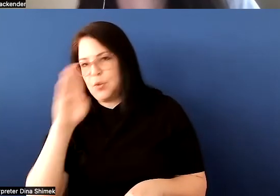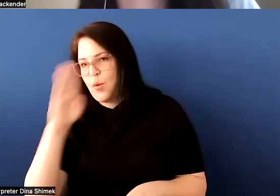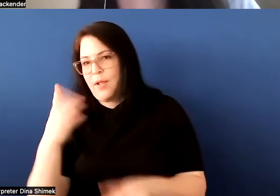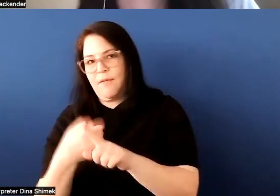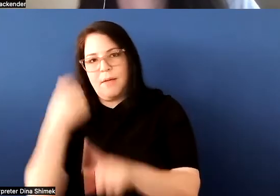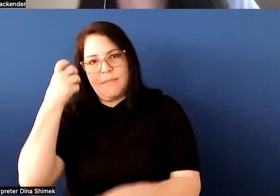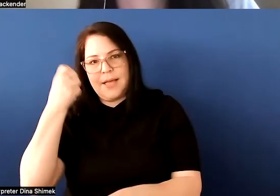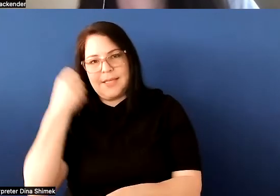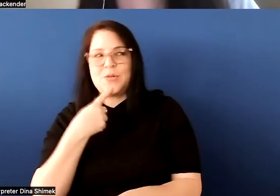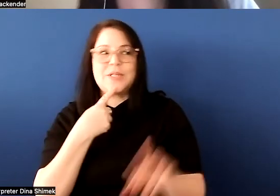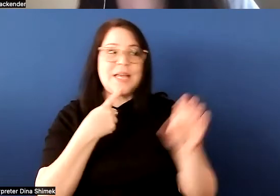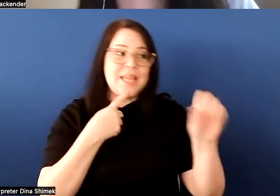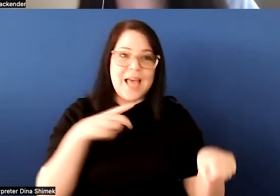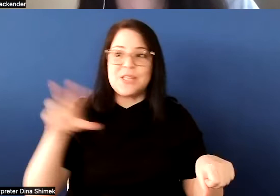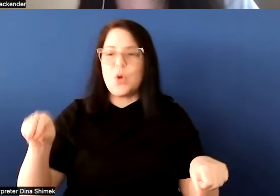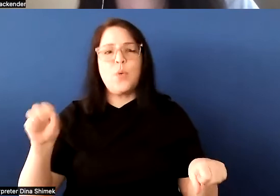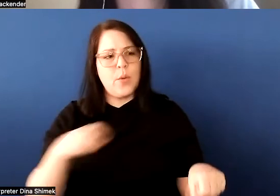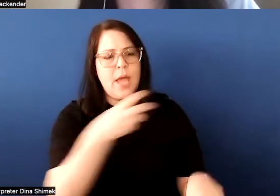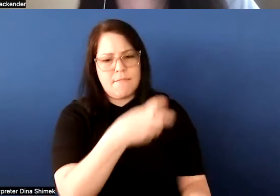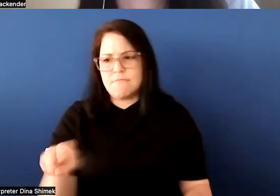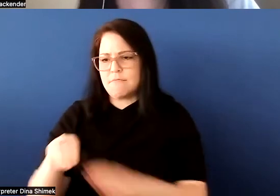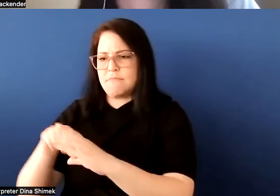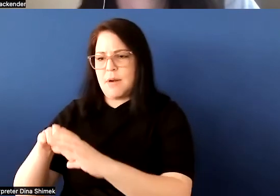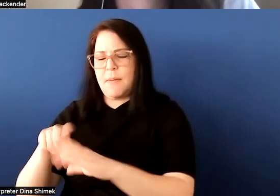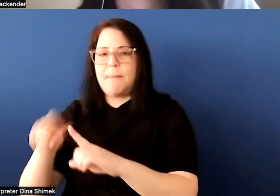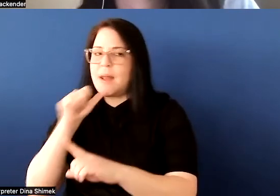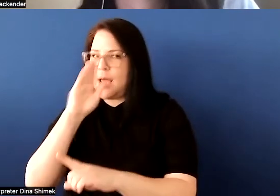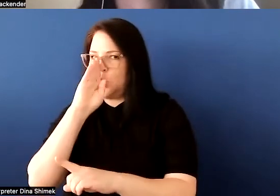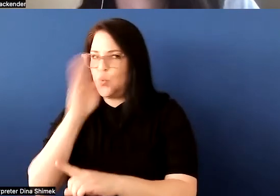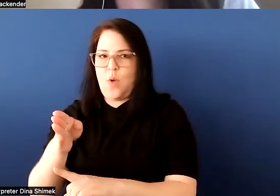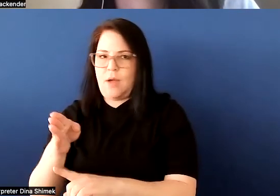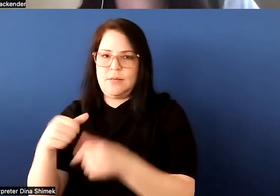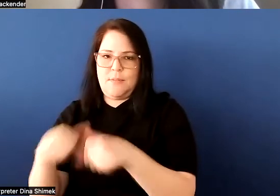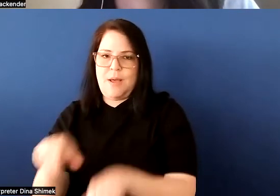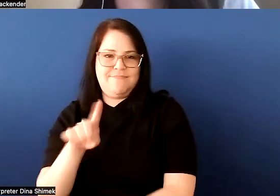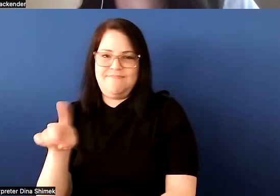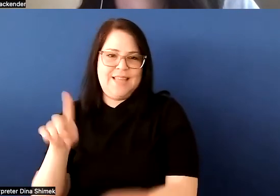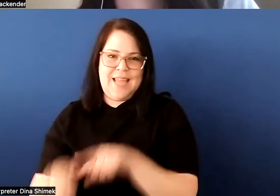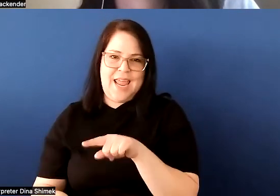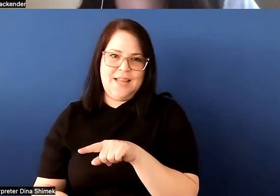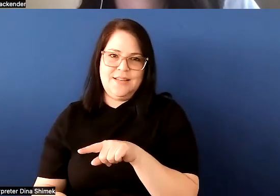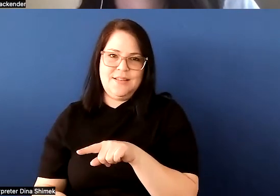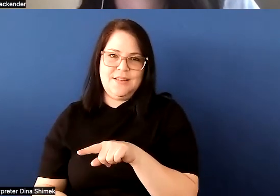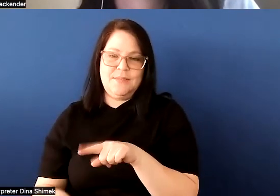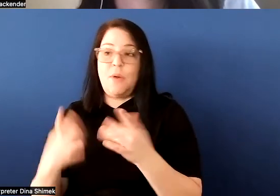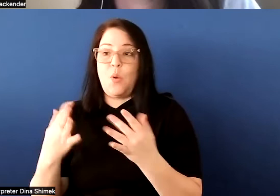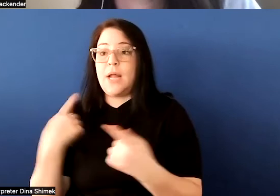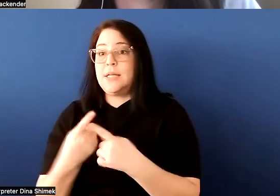my yes, no answer. Yes, it can hold it. No, there's not a direct deposit way to do it until later next year.